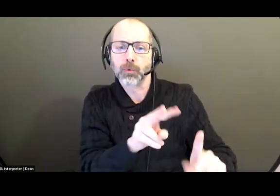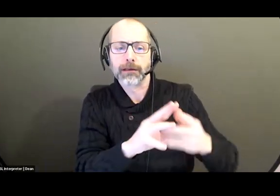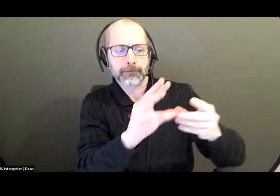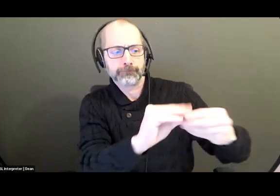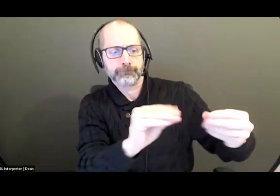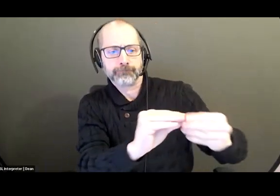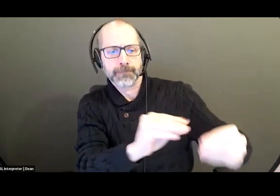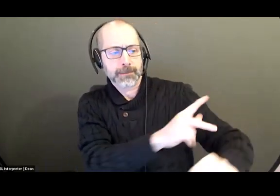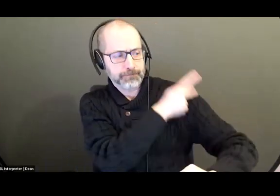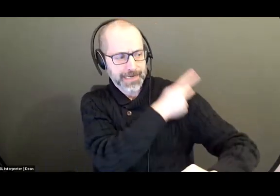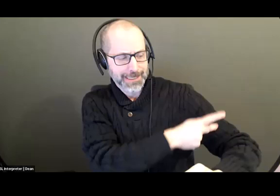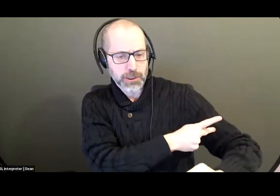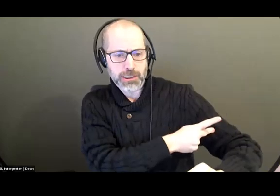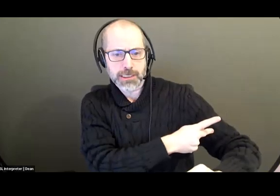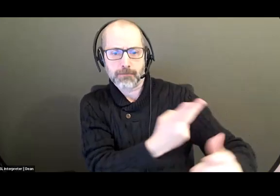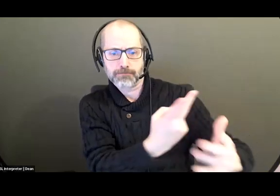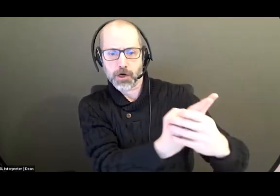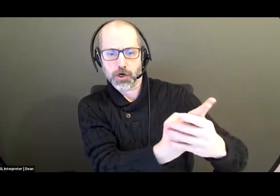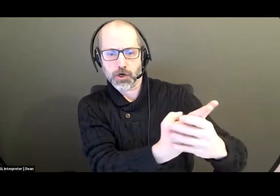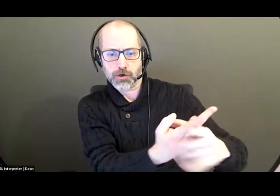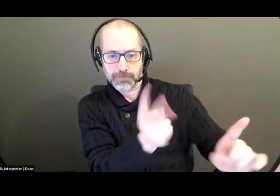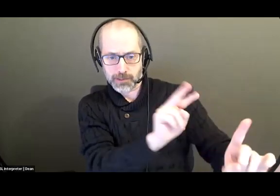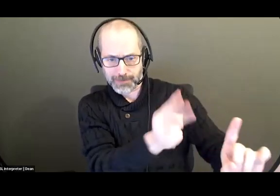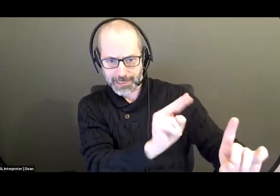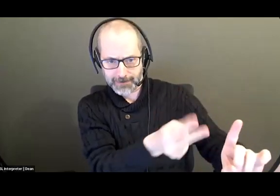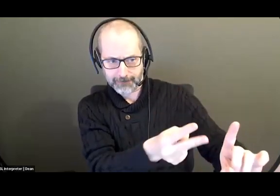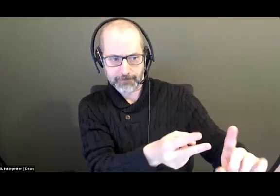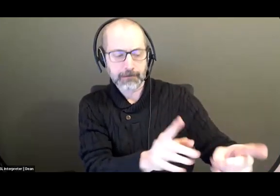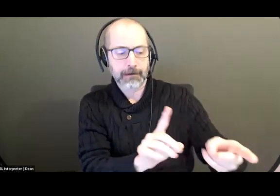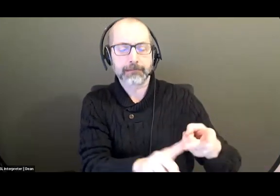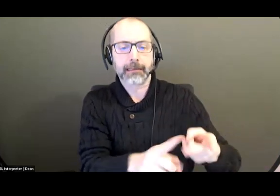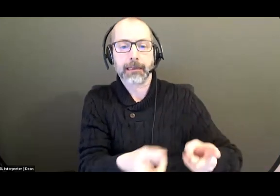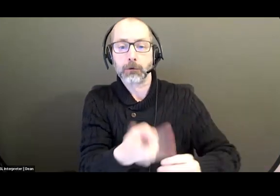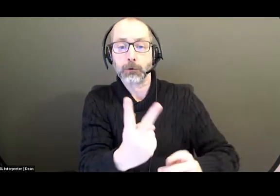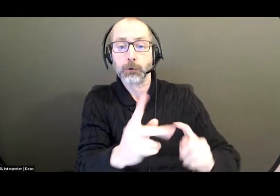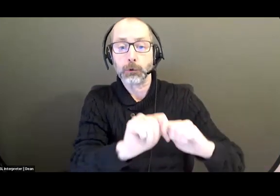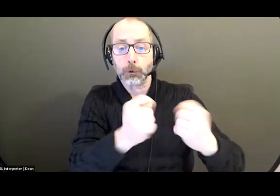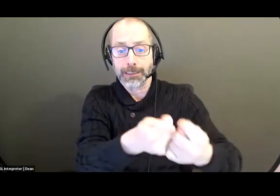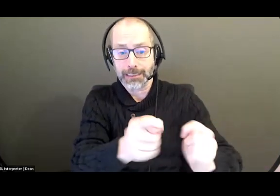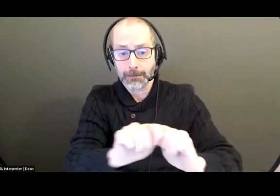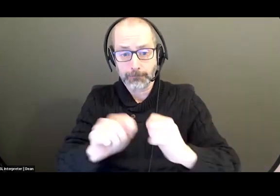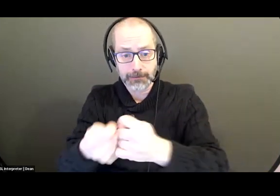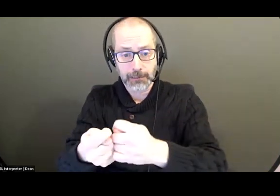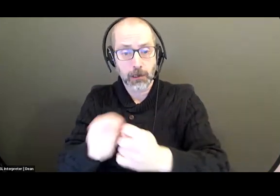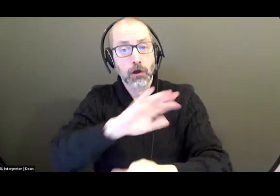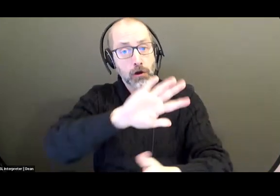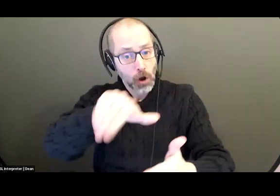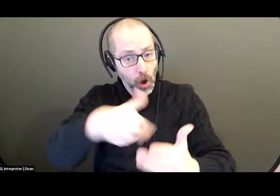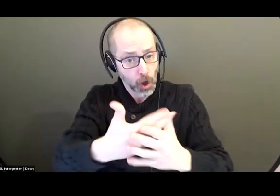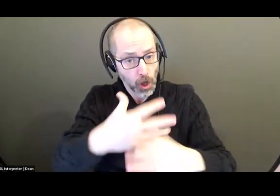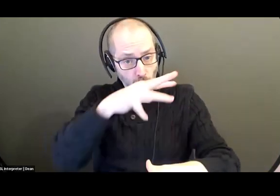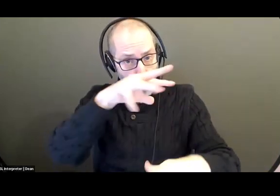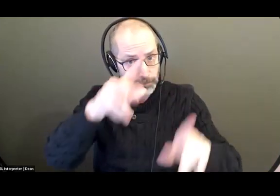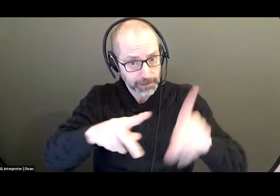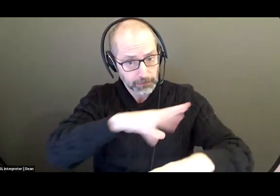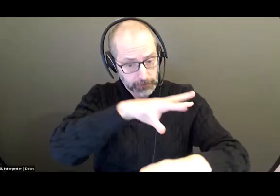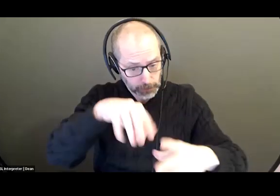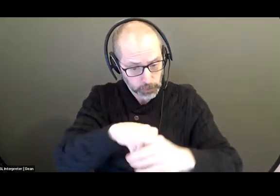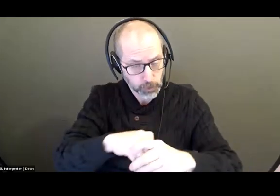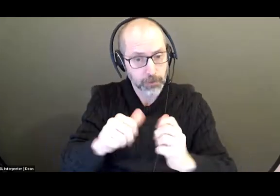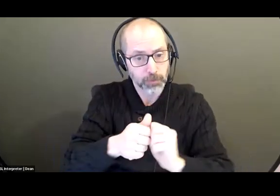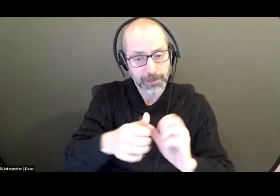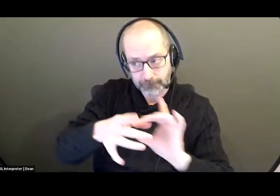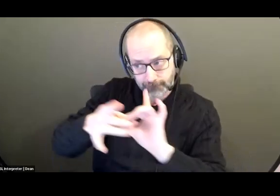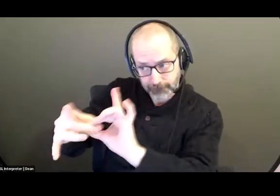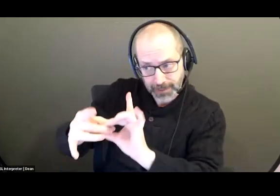change. We're going to start with a patient partner perspective, and then you're going to hear from 2 teams,